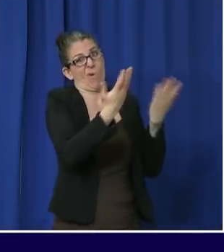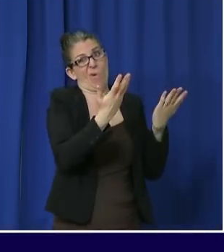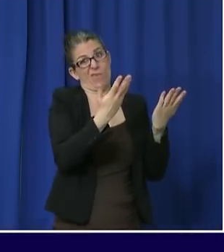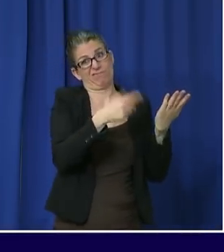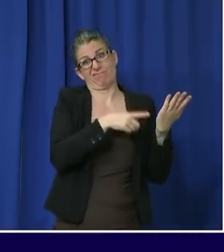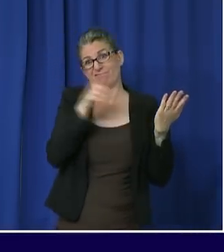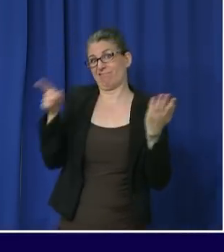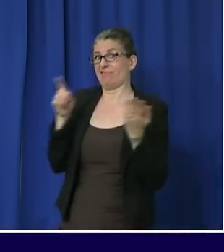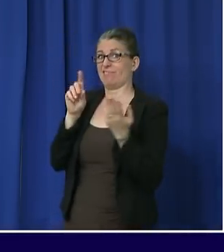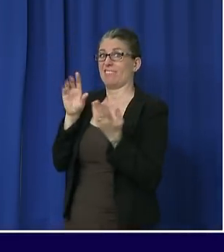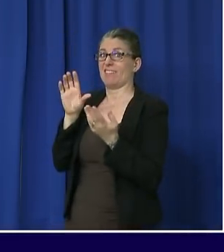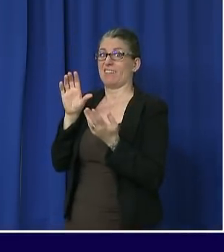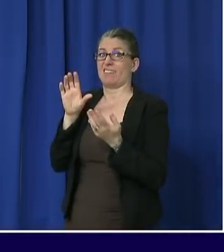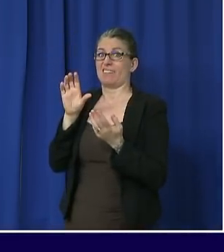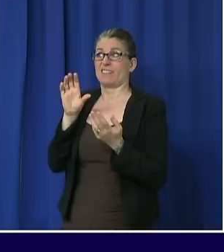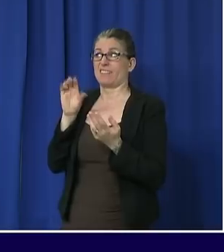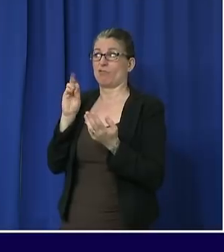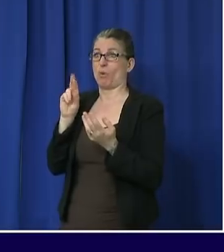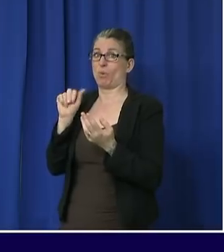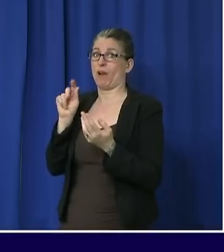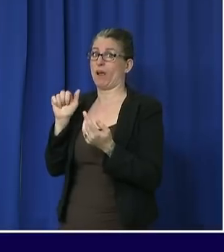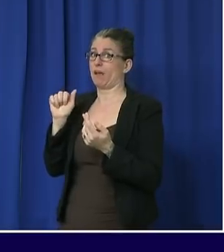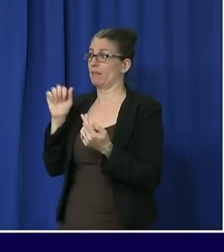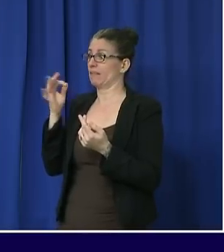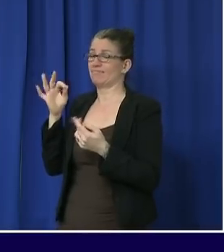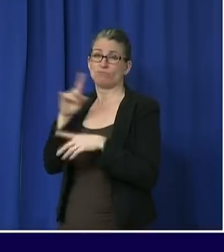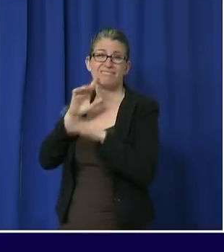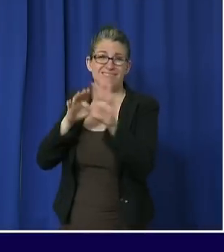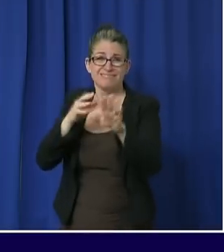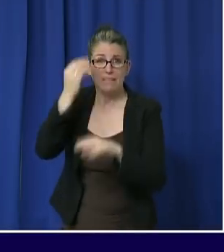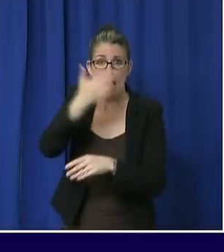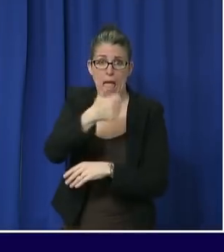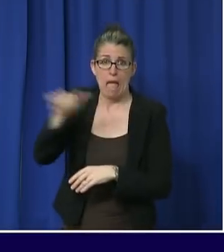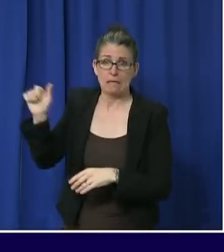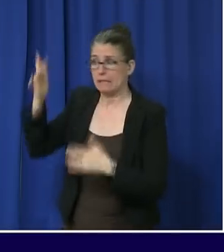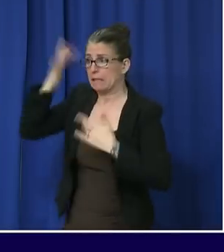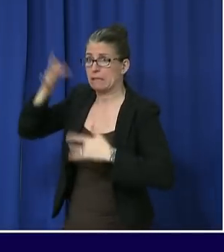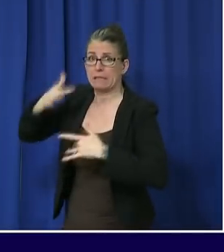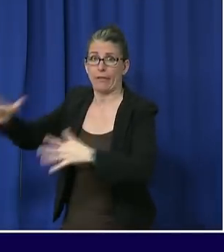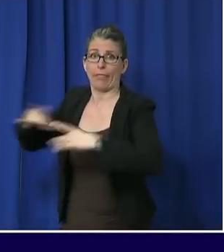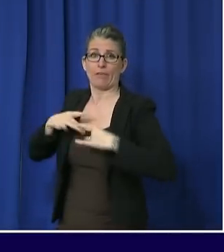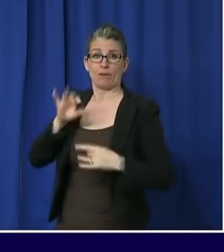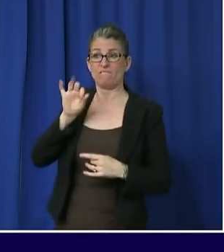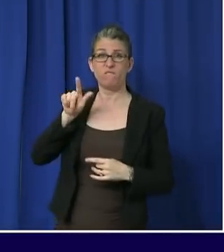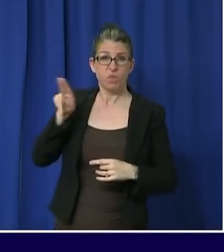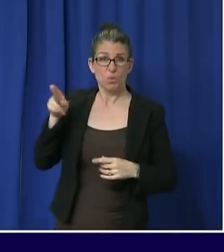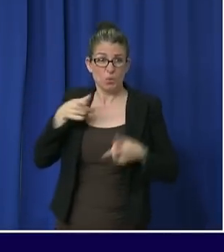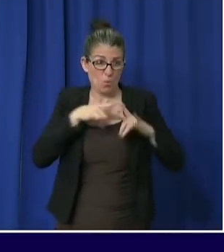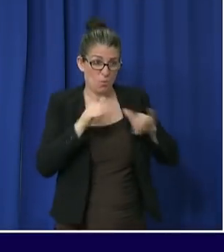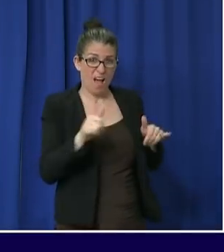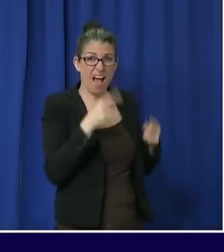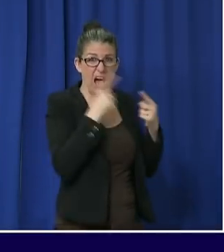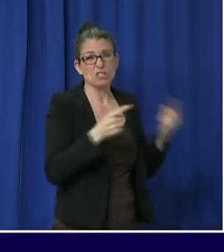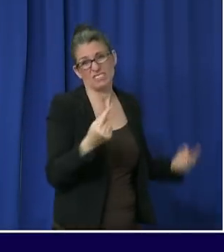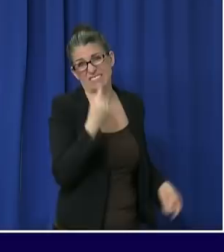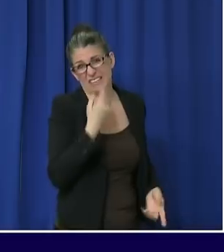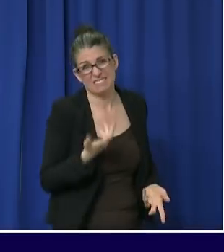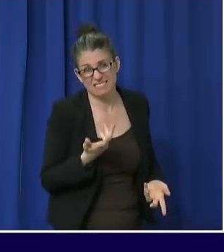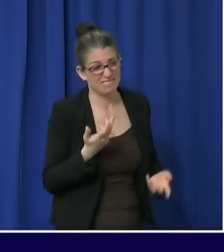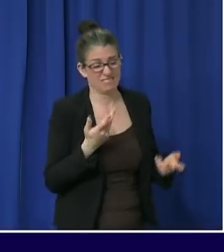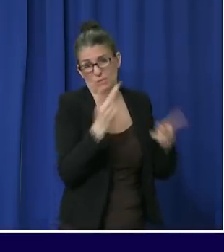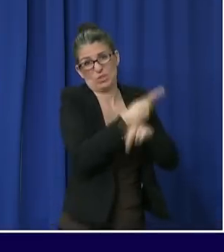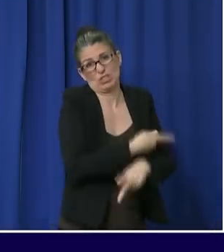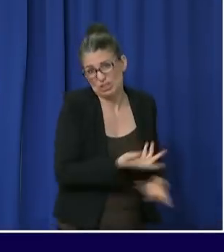to COVID-19, there's more research that's being done to better characterize that. Does that inflammatory response that comes